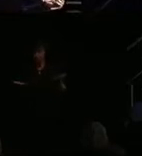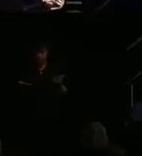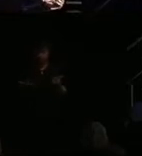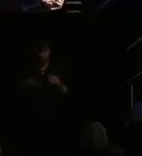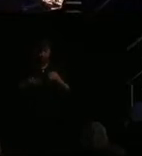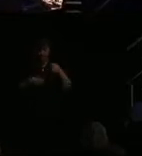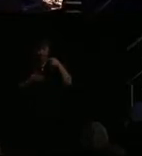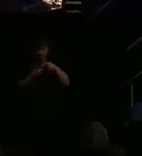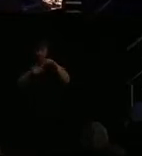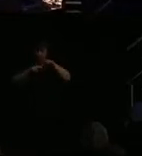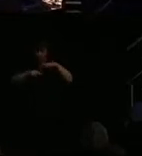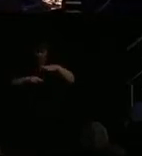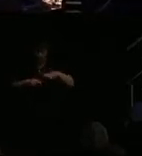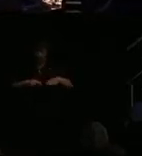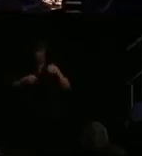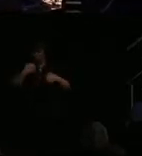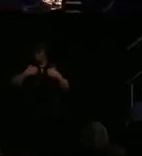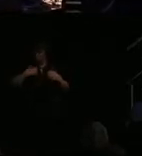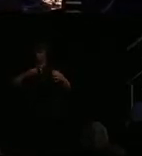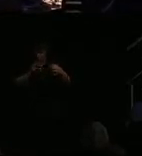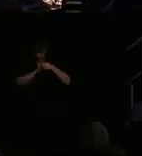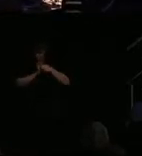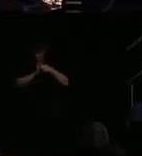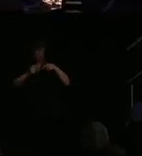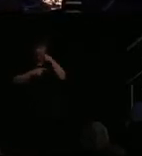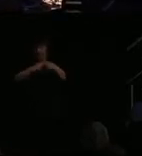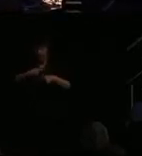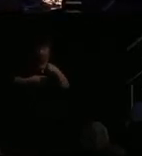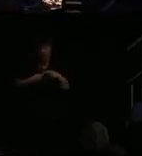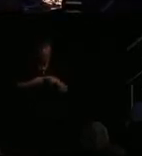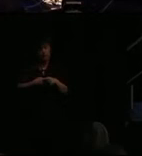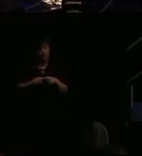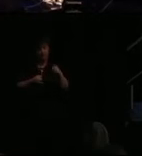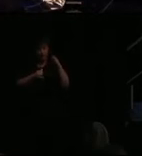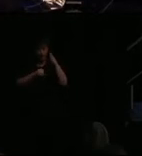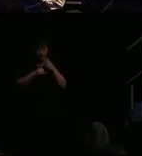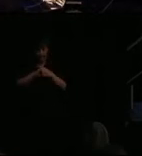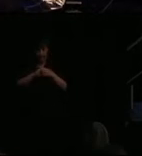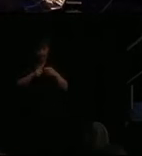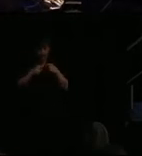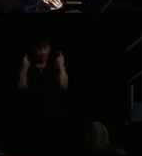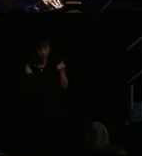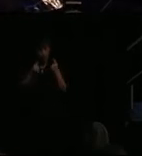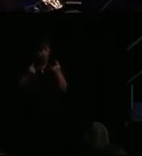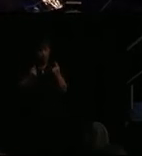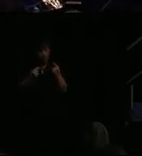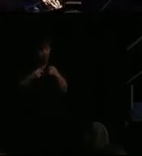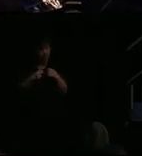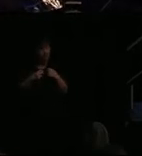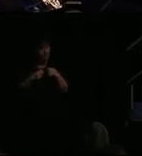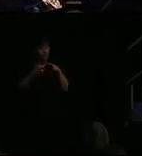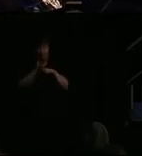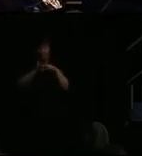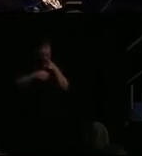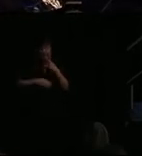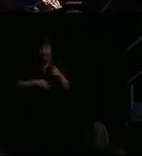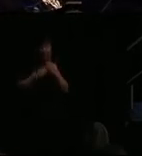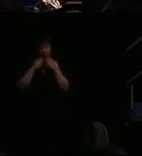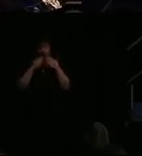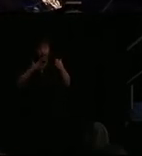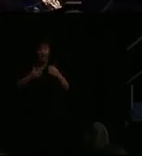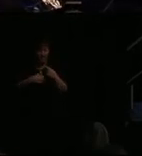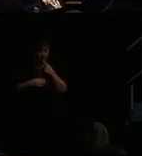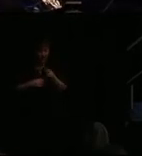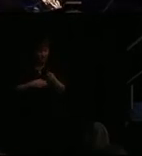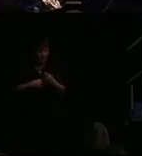If you would be interested in joining next year, at the end of the retreats, Vesna said to all of us, she thanked us and